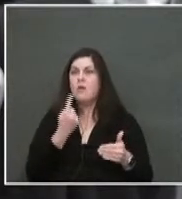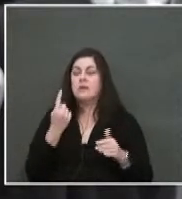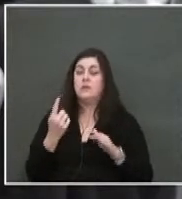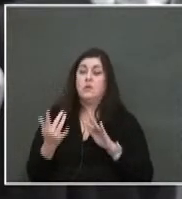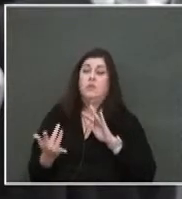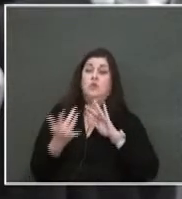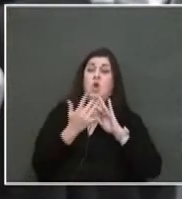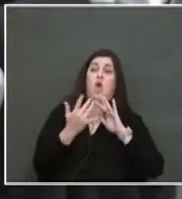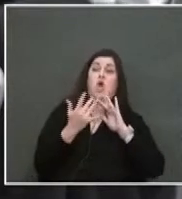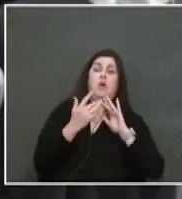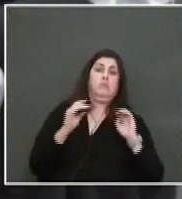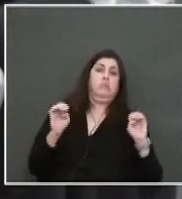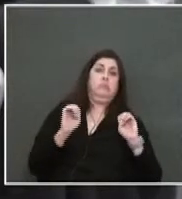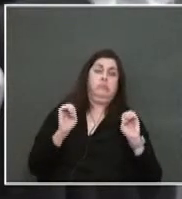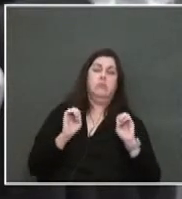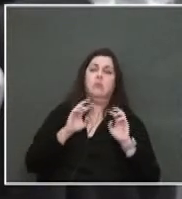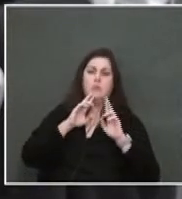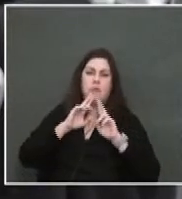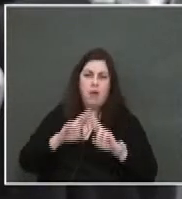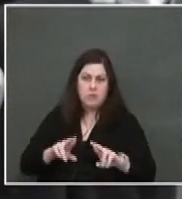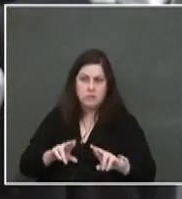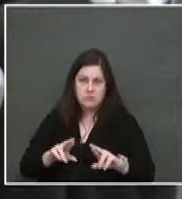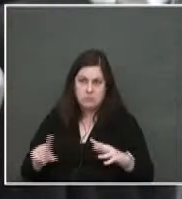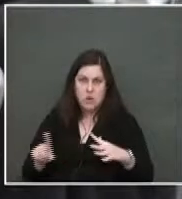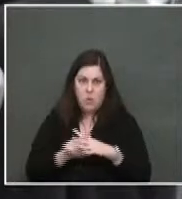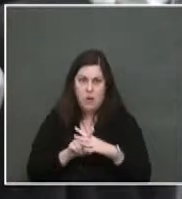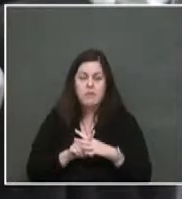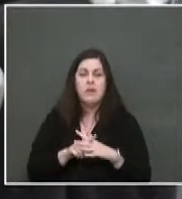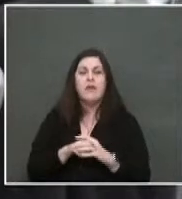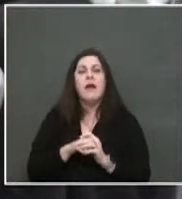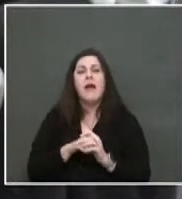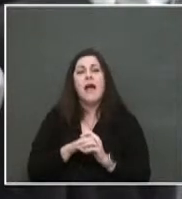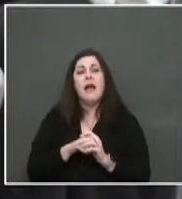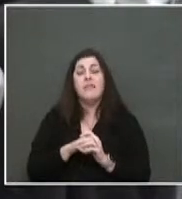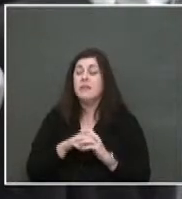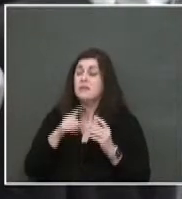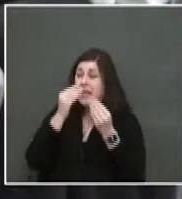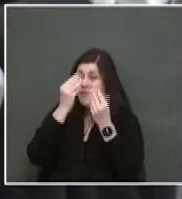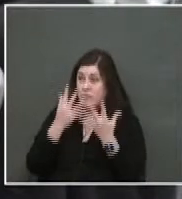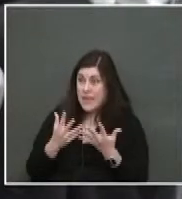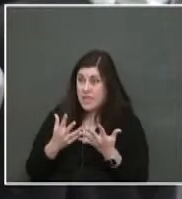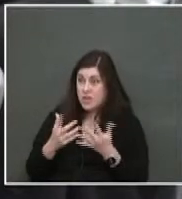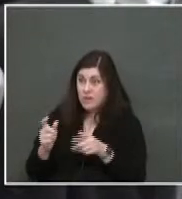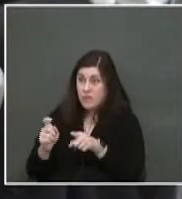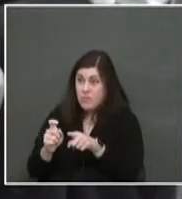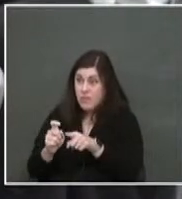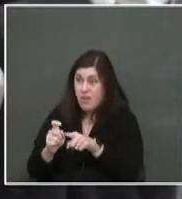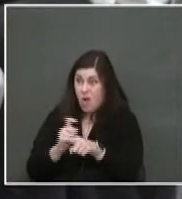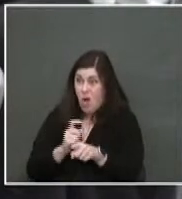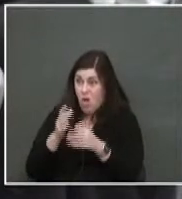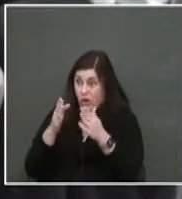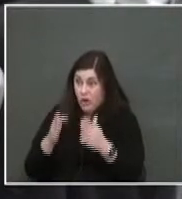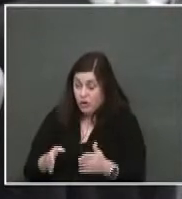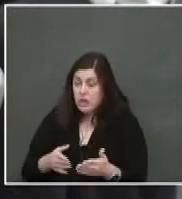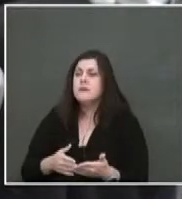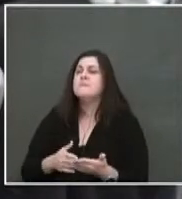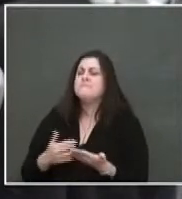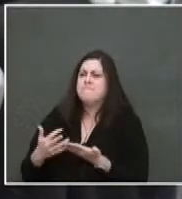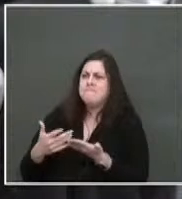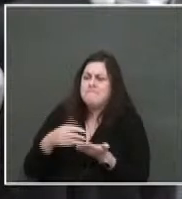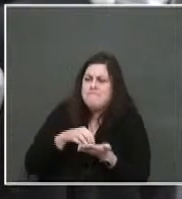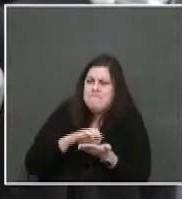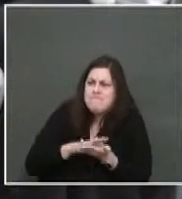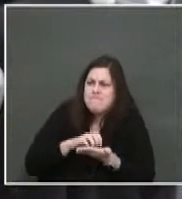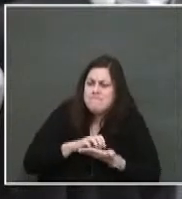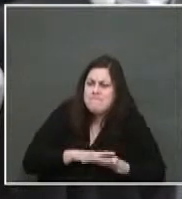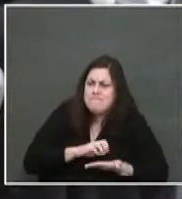incoming calls, gathering, facts from the call taker, and based on the information that we